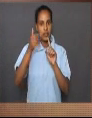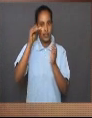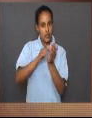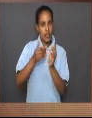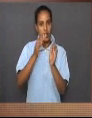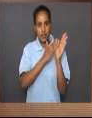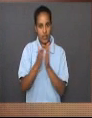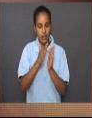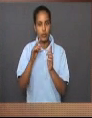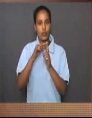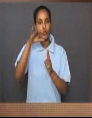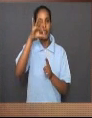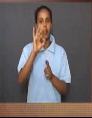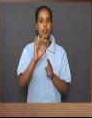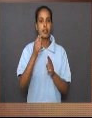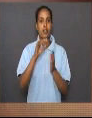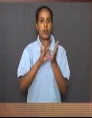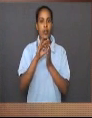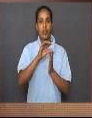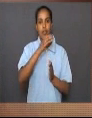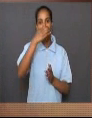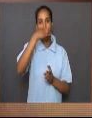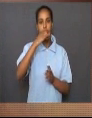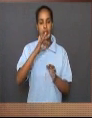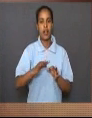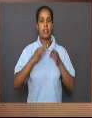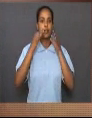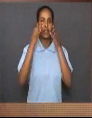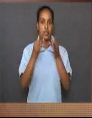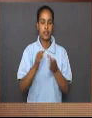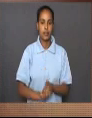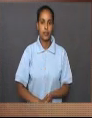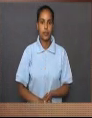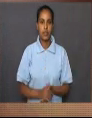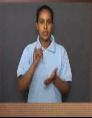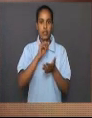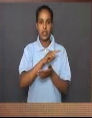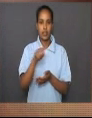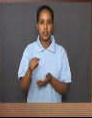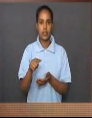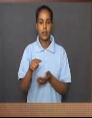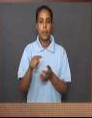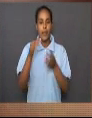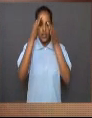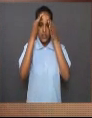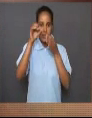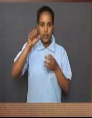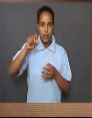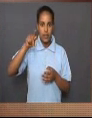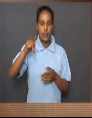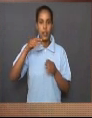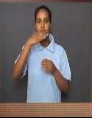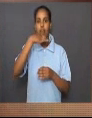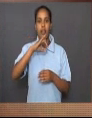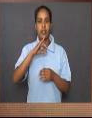We can rearrange the equation to find the quantity of heat transferred. Thus,